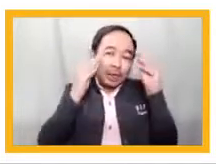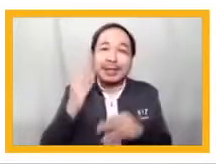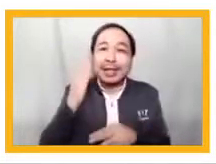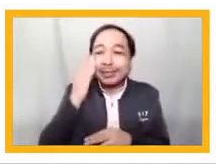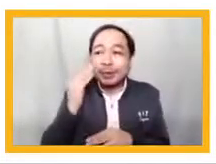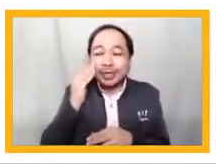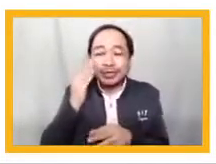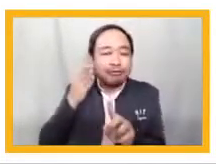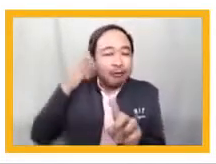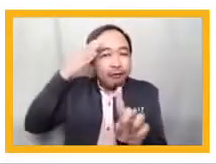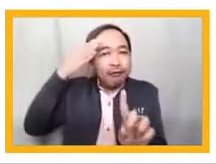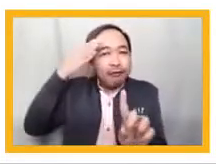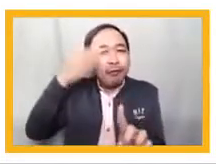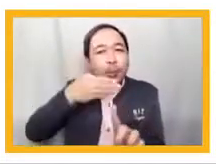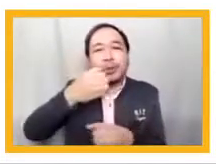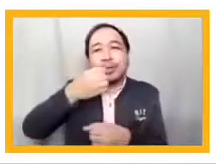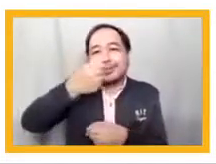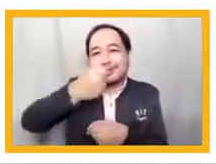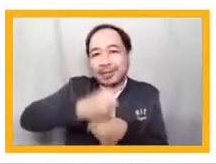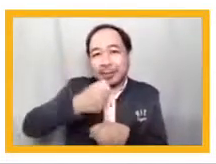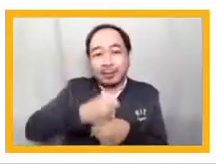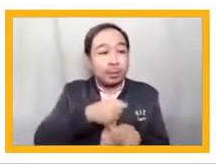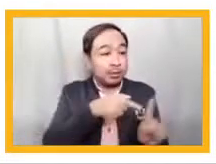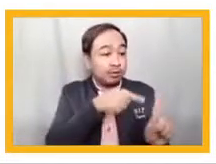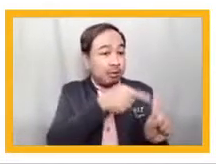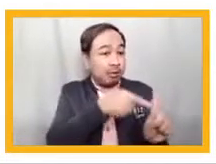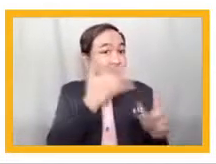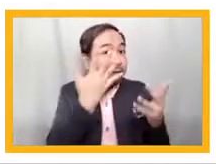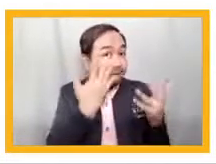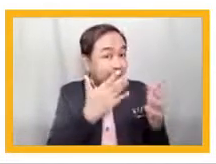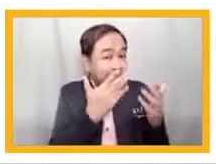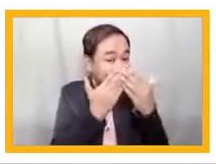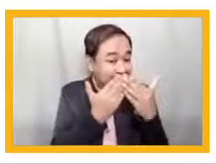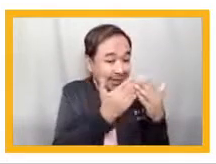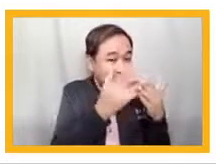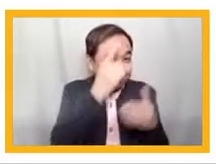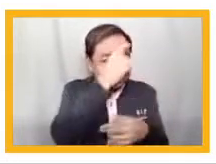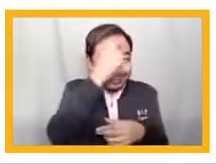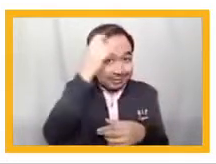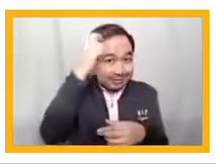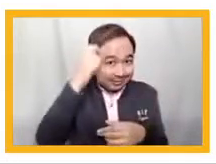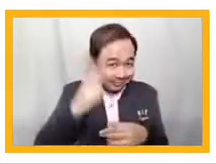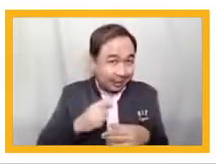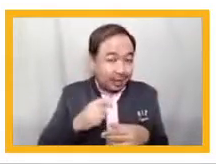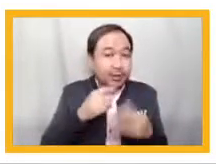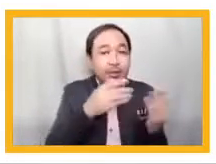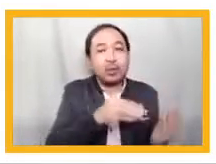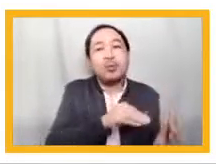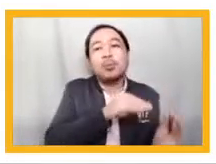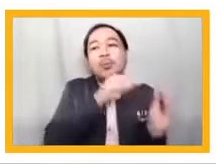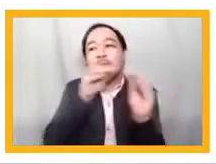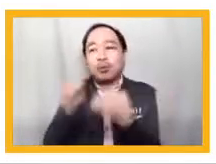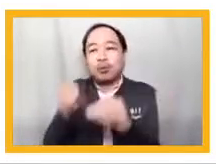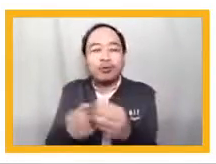equip our graduates and to support workers with occupational transition.